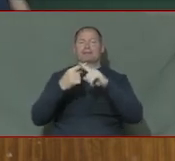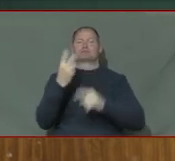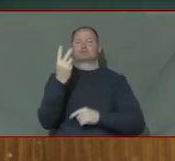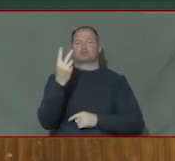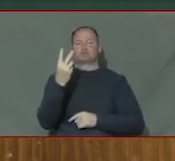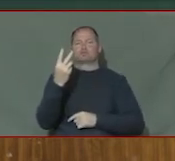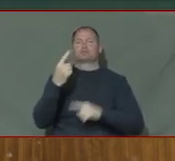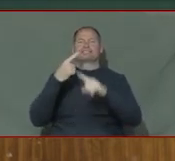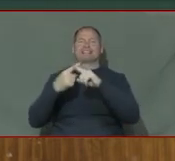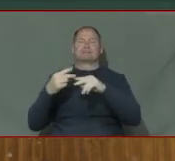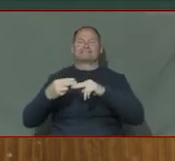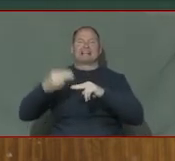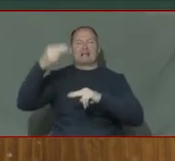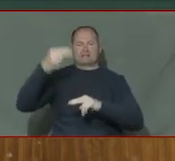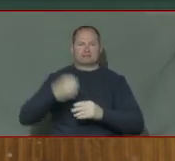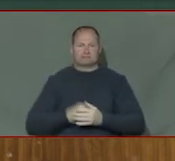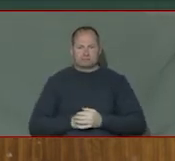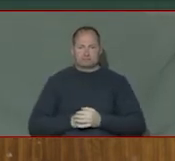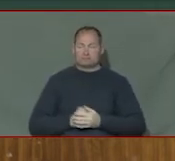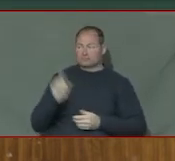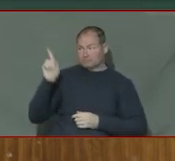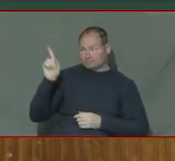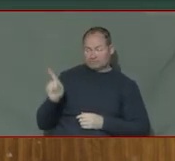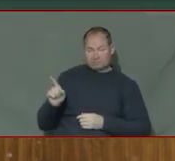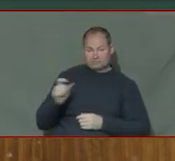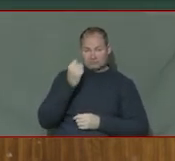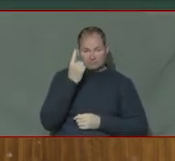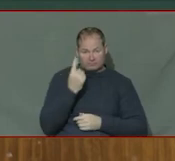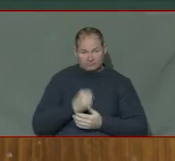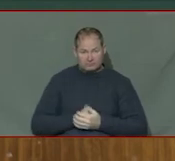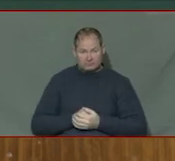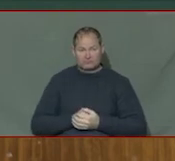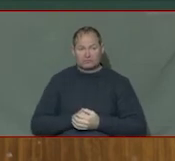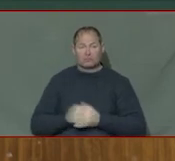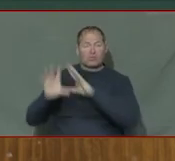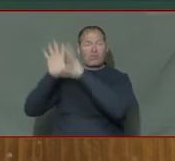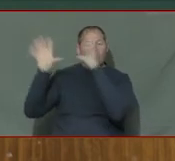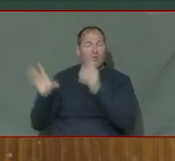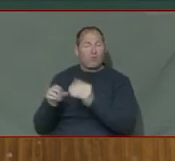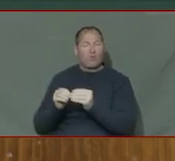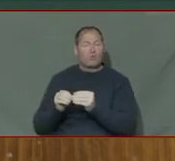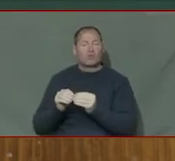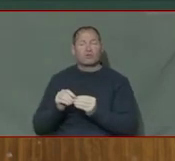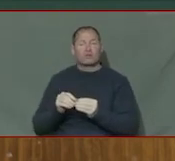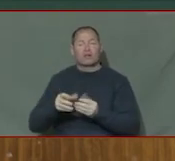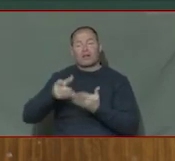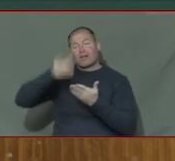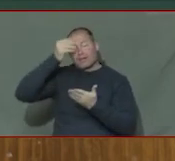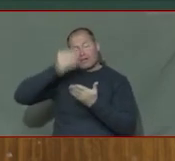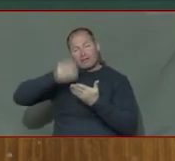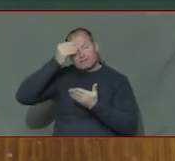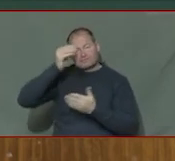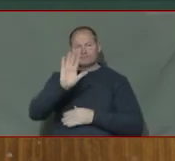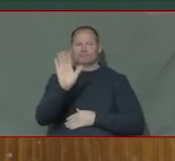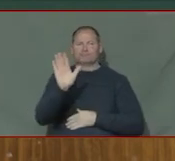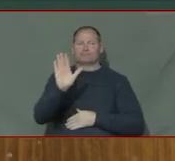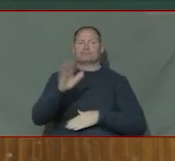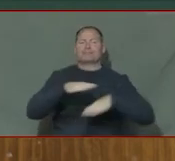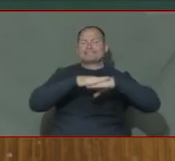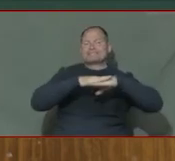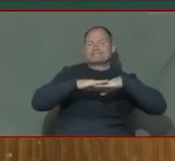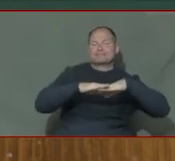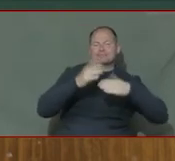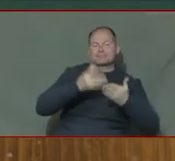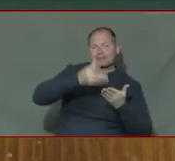height. Do you understand? So you don't have to learn all these formulas, just use the generic formula and replace the primary school